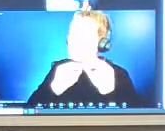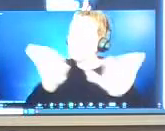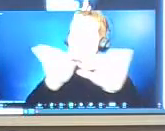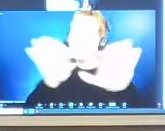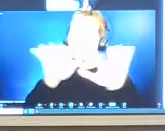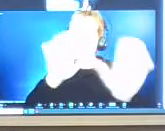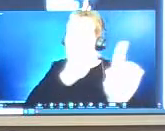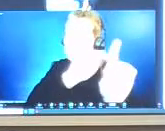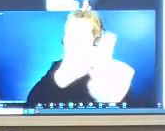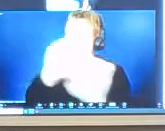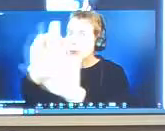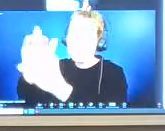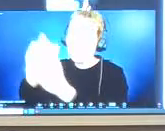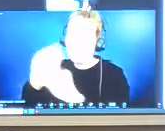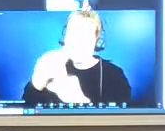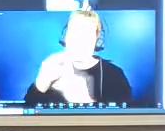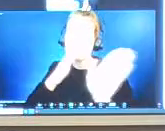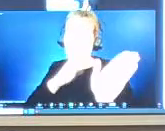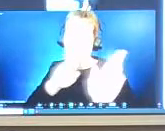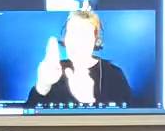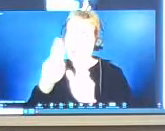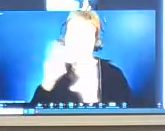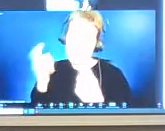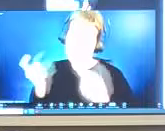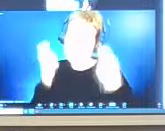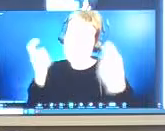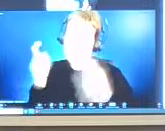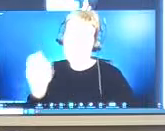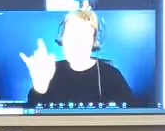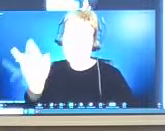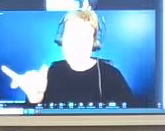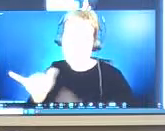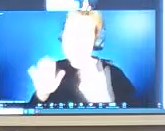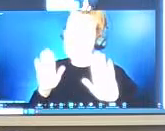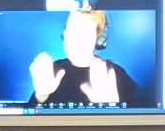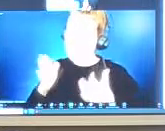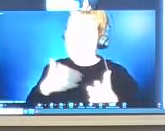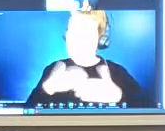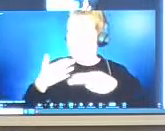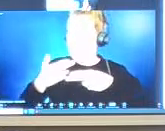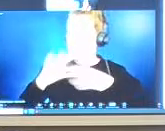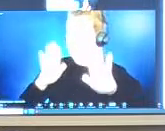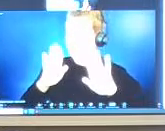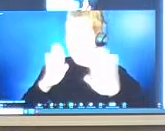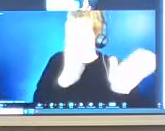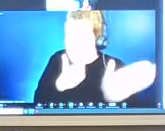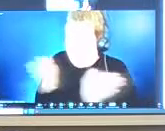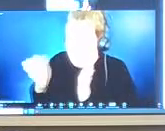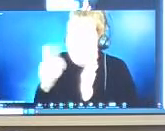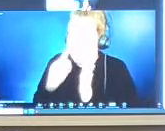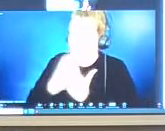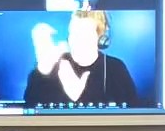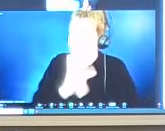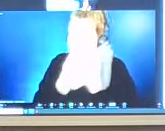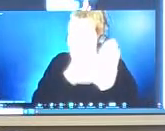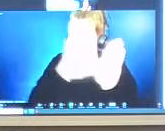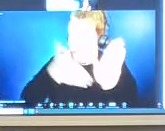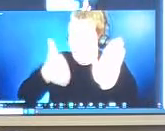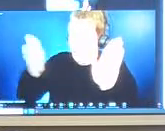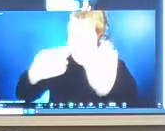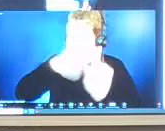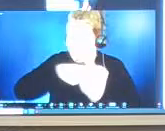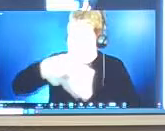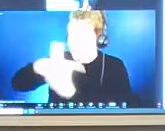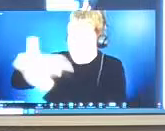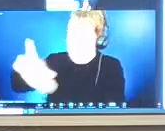July. So that's sort of where I am at the moment. Personally, my